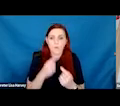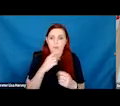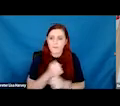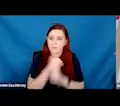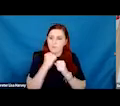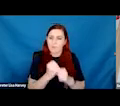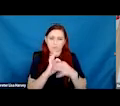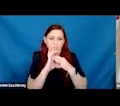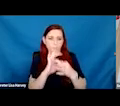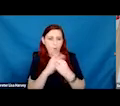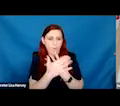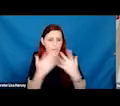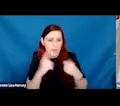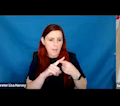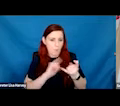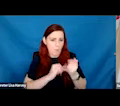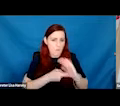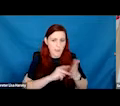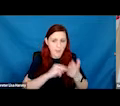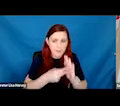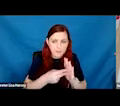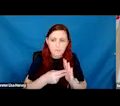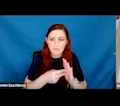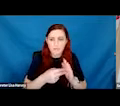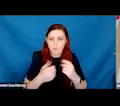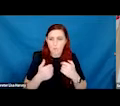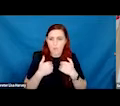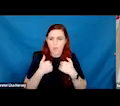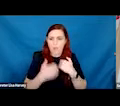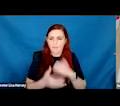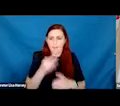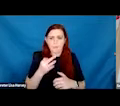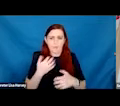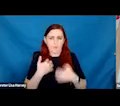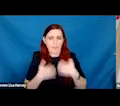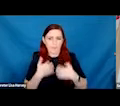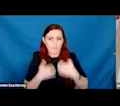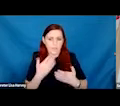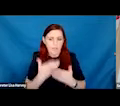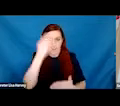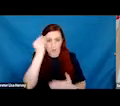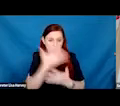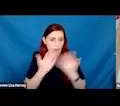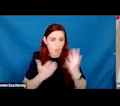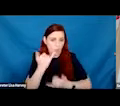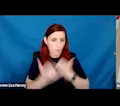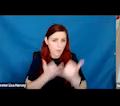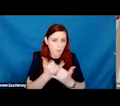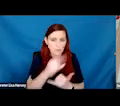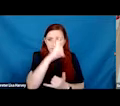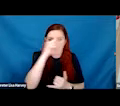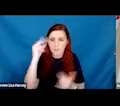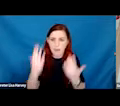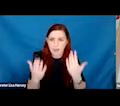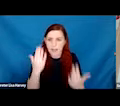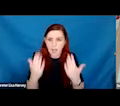many of our planners and architects. I find this part of my work fascinating, and I've learned a lot over the years, such as how to read plans,